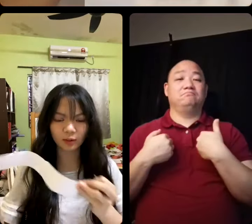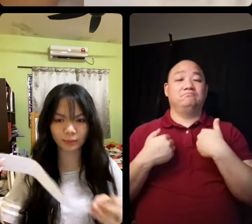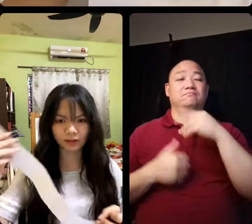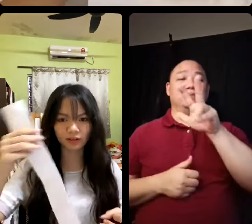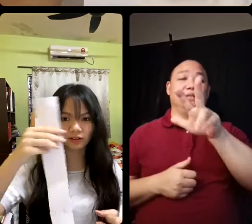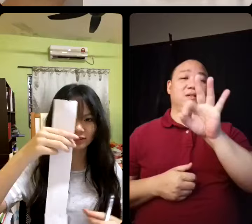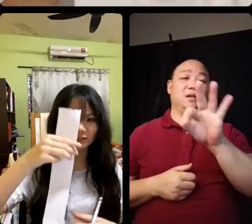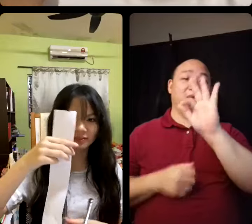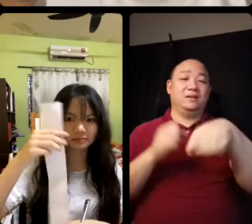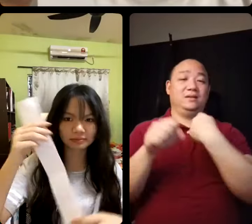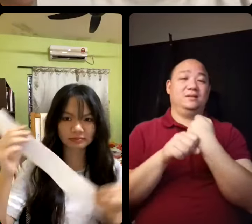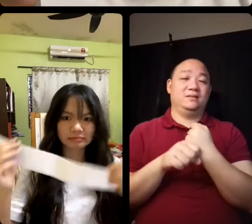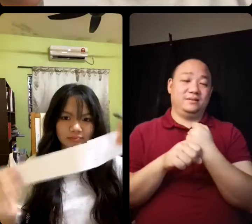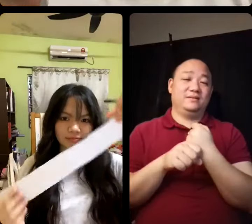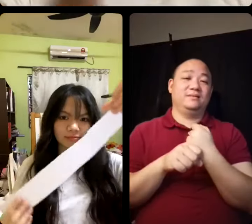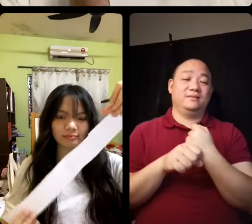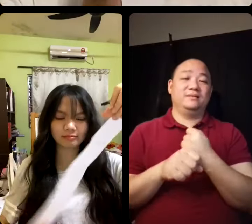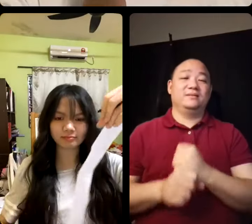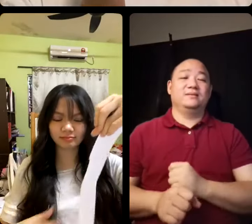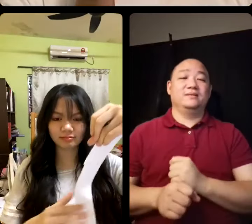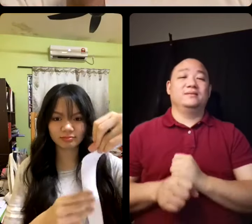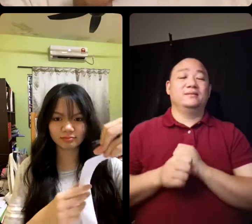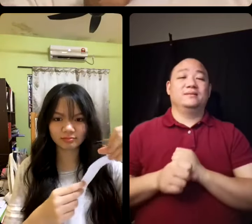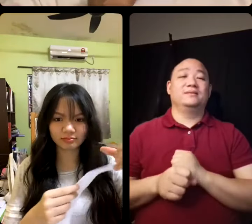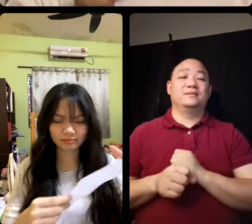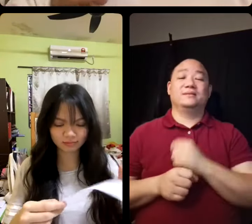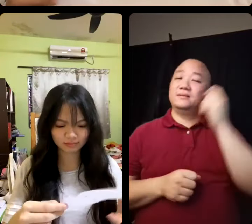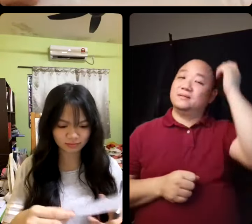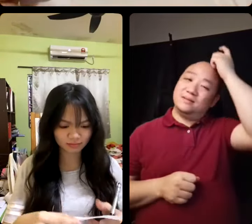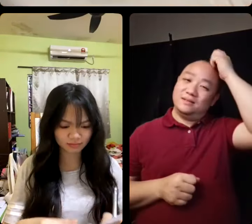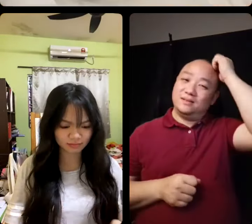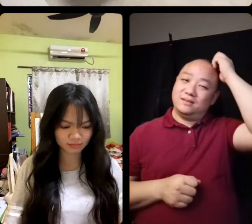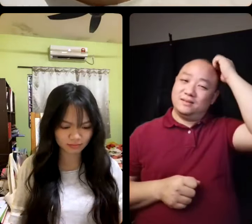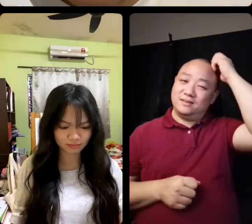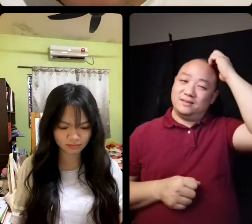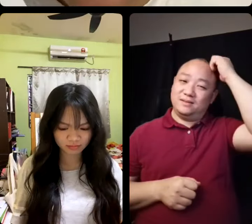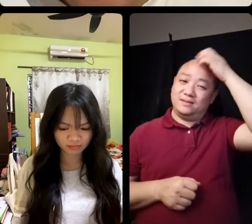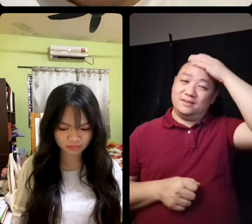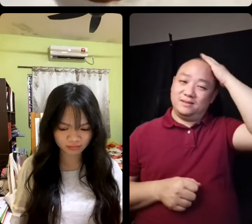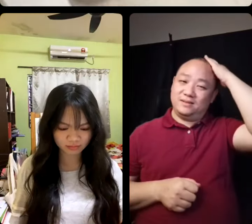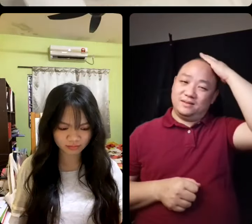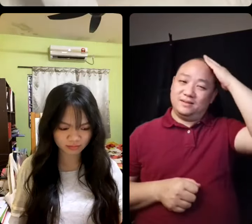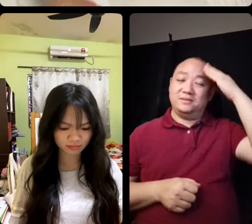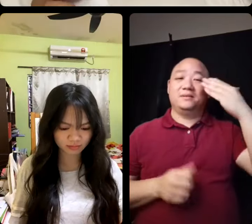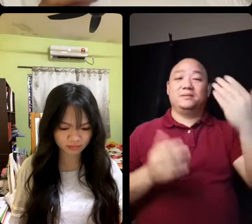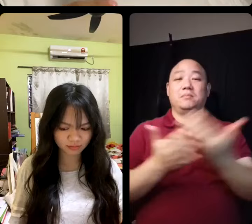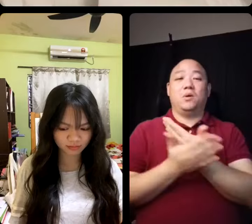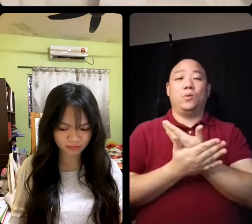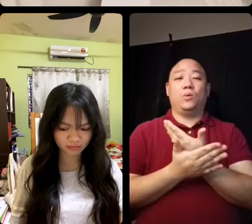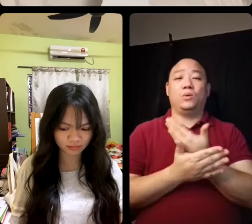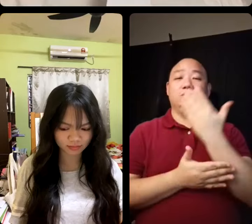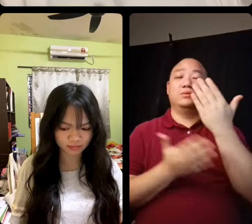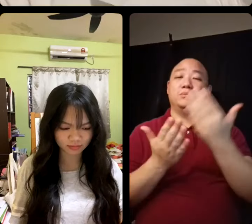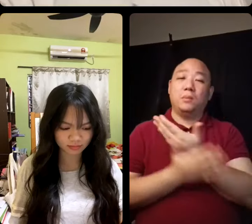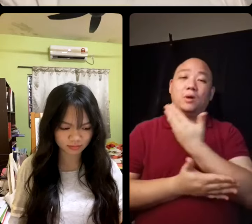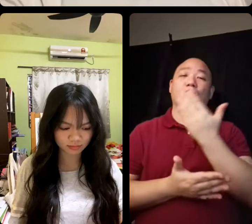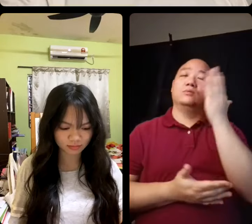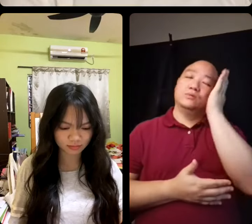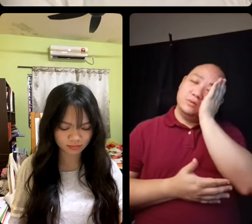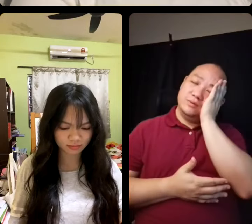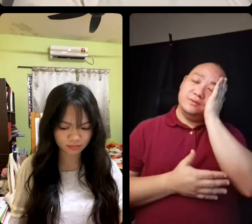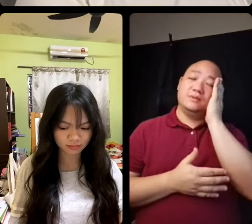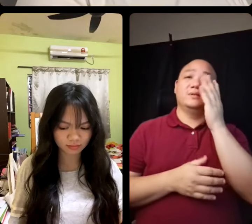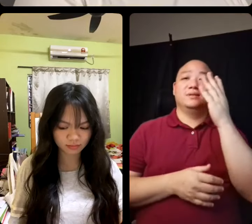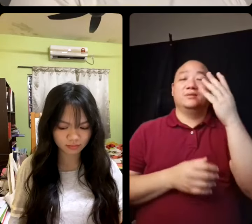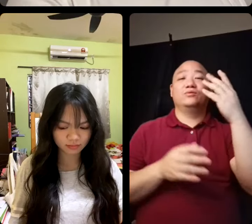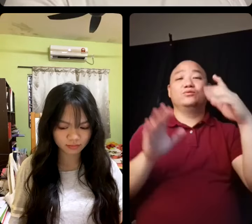of lifespan. Okay. So 39 years. And of course, like kita baru je tolak yang sleeping tau. Okay. So a lot more